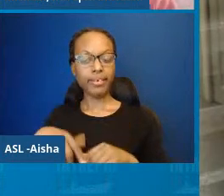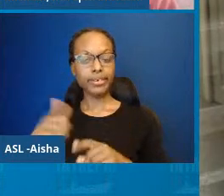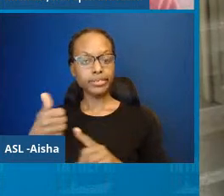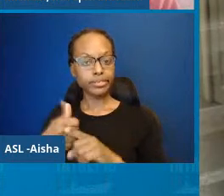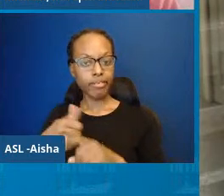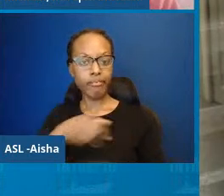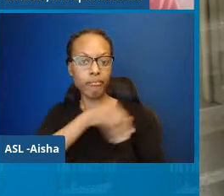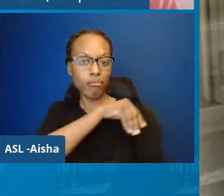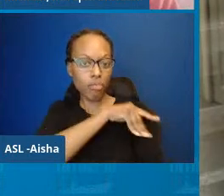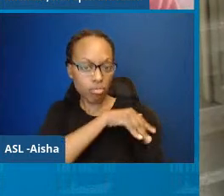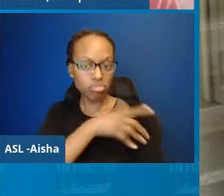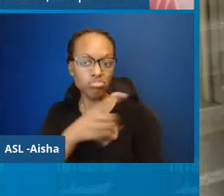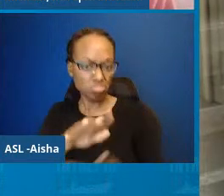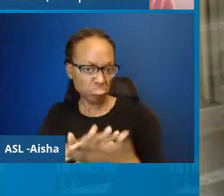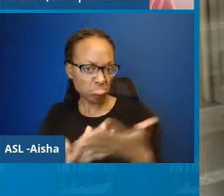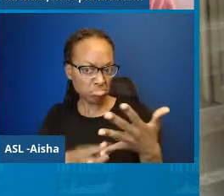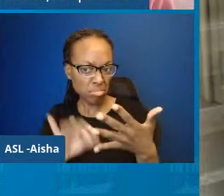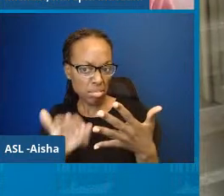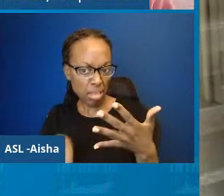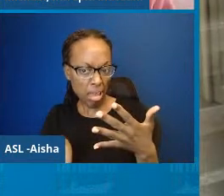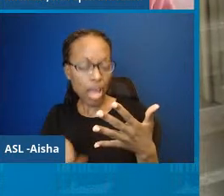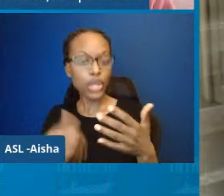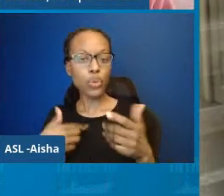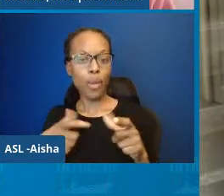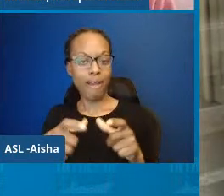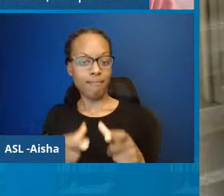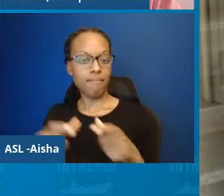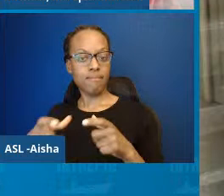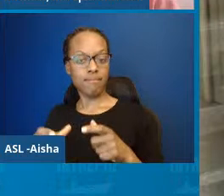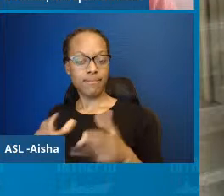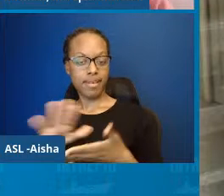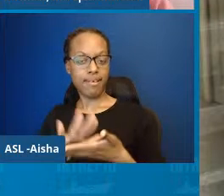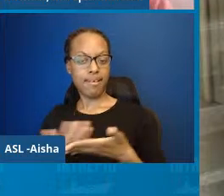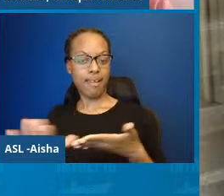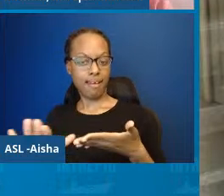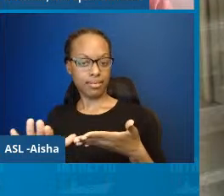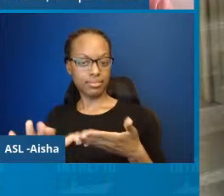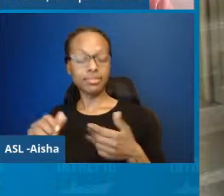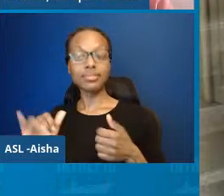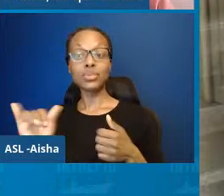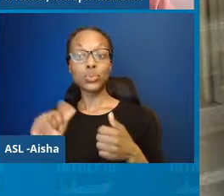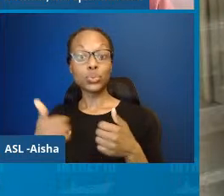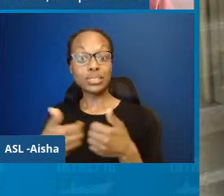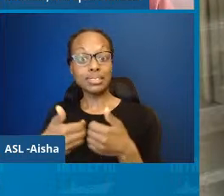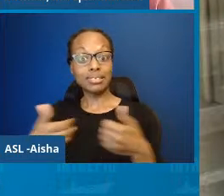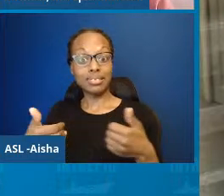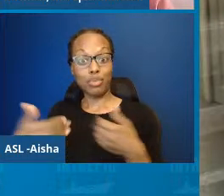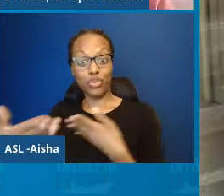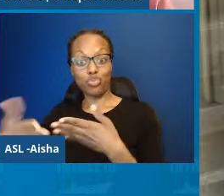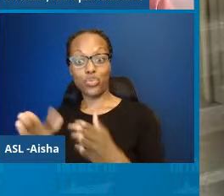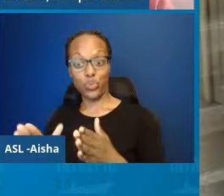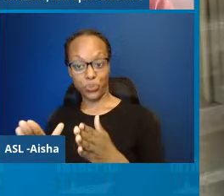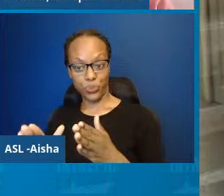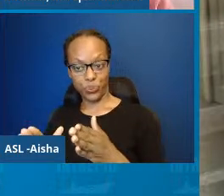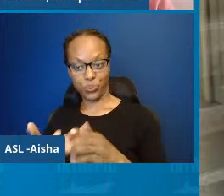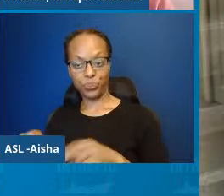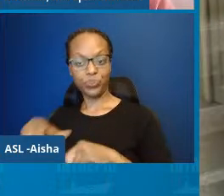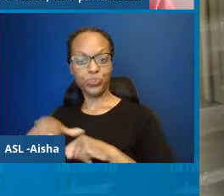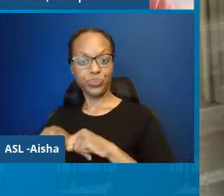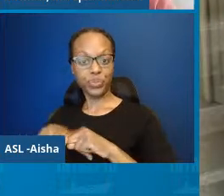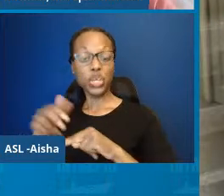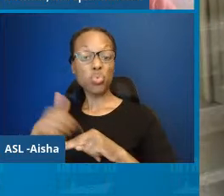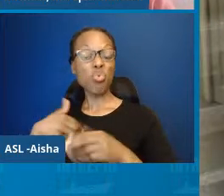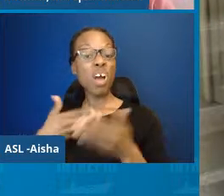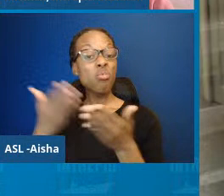you would be served on with these dishes in separate rooms. And you would have